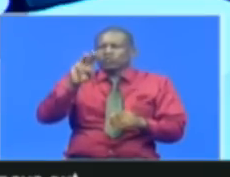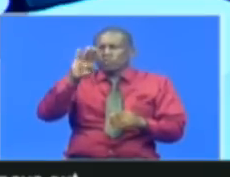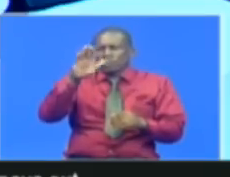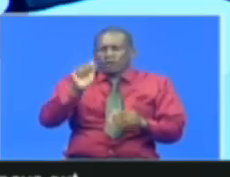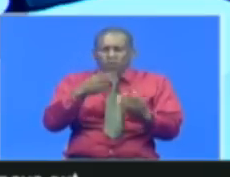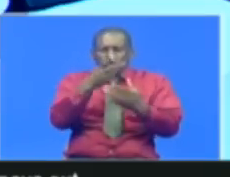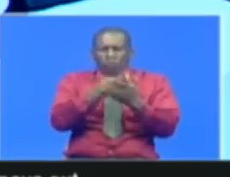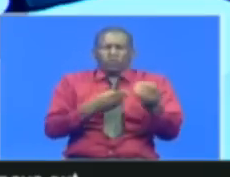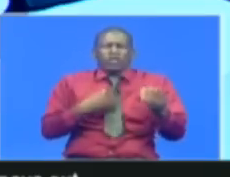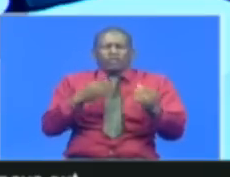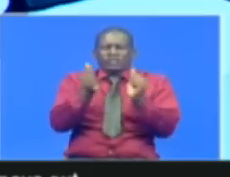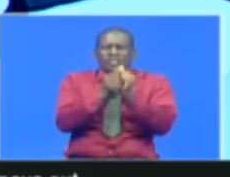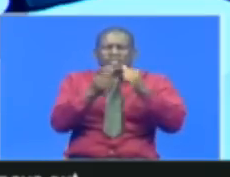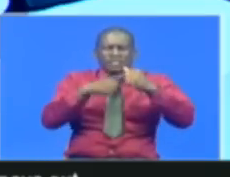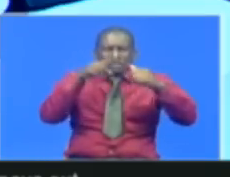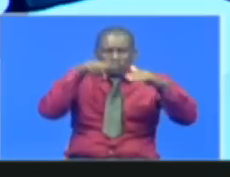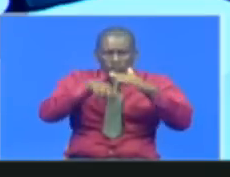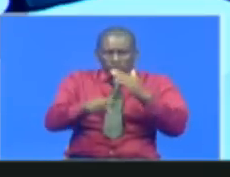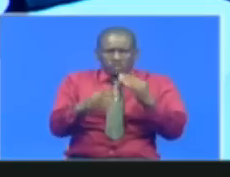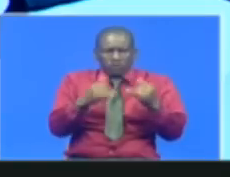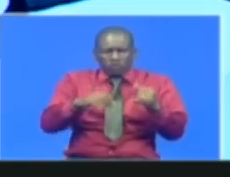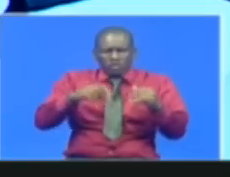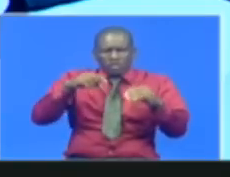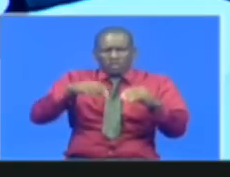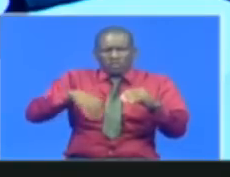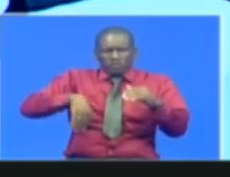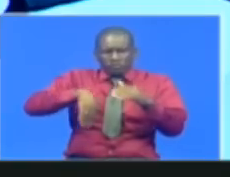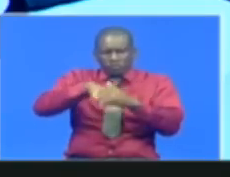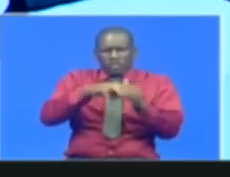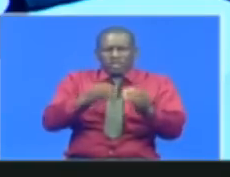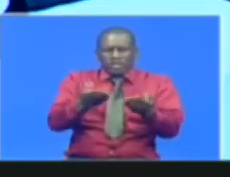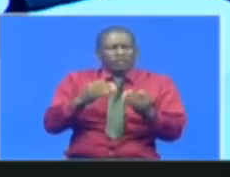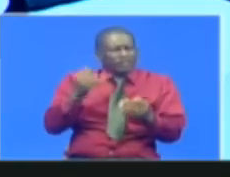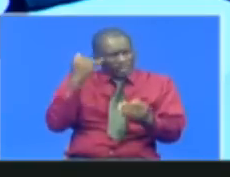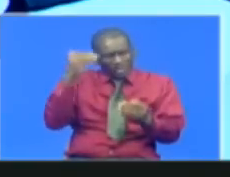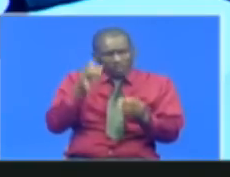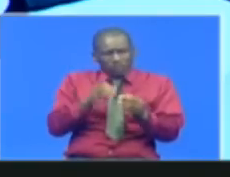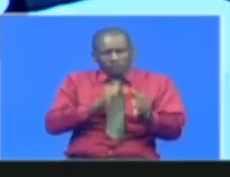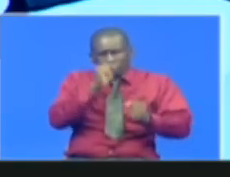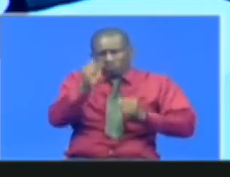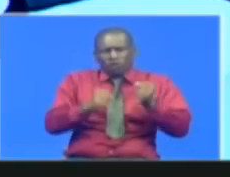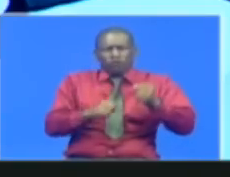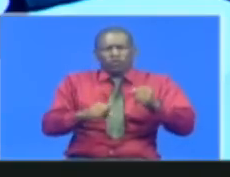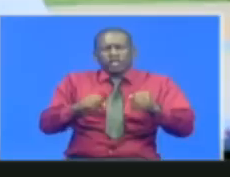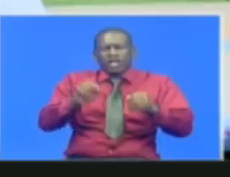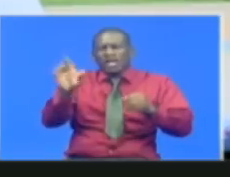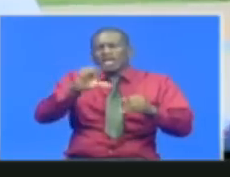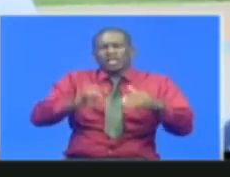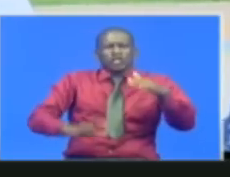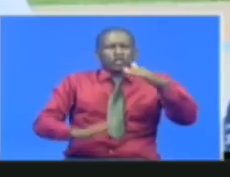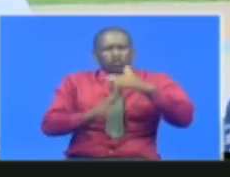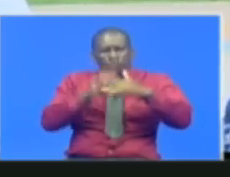16 goals, by the way. The veteran striker gave us his thoughts on the race for league top scorer.